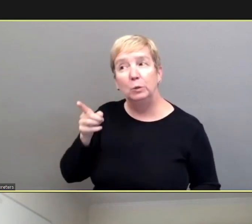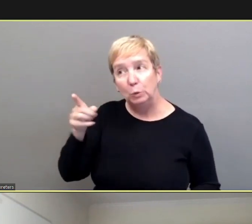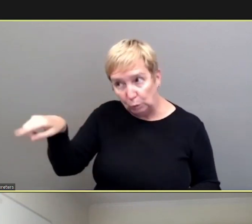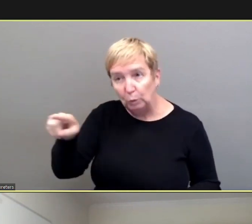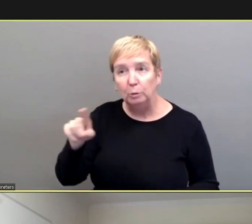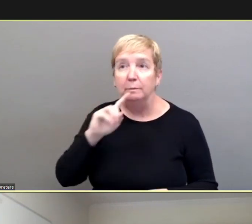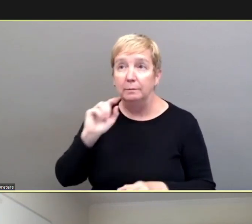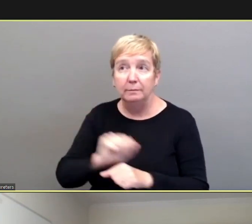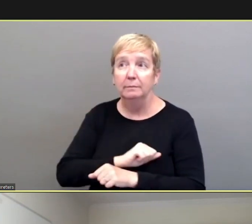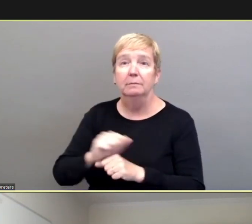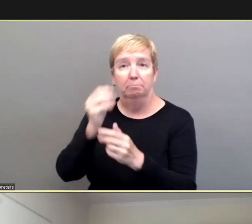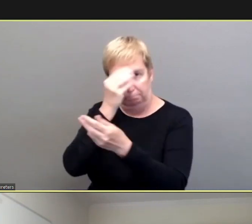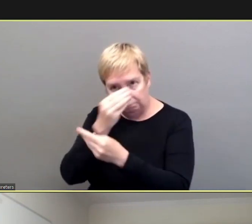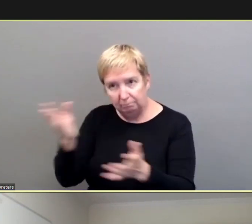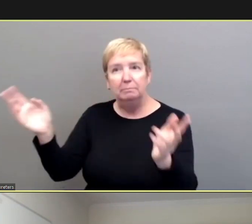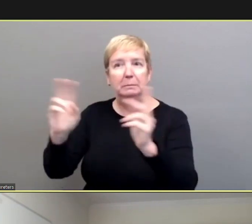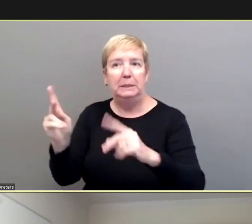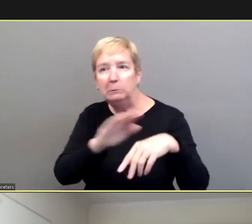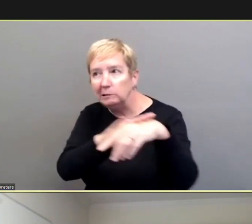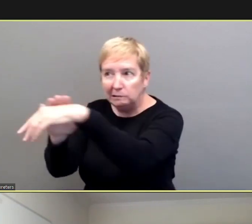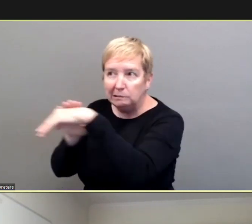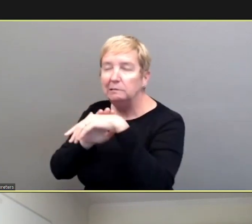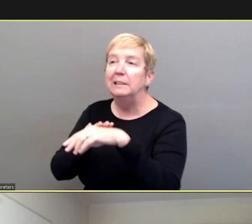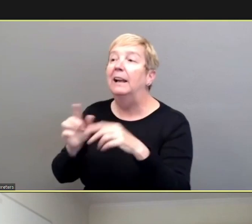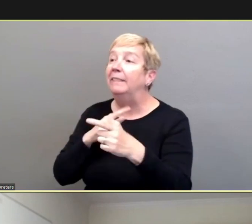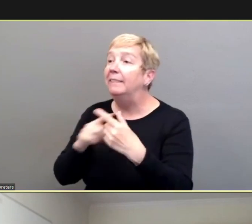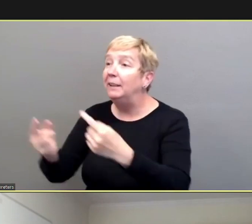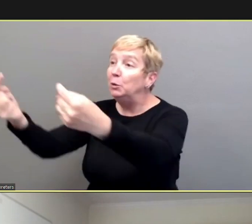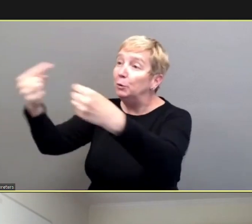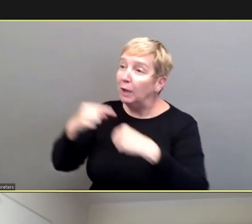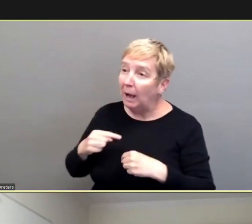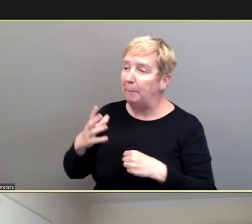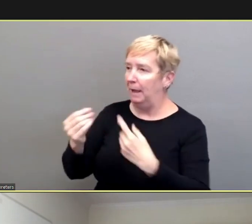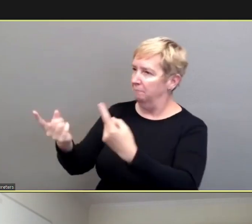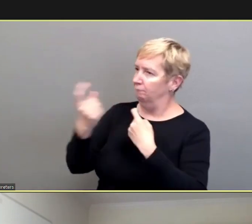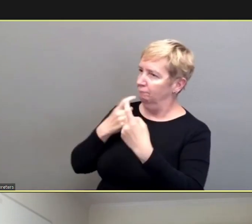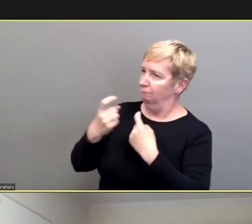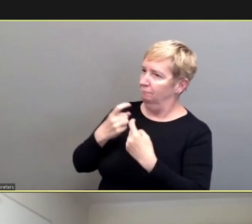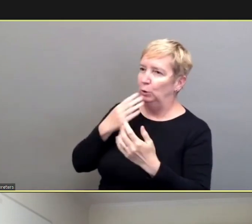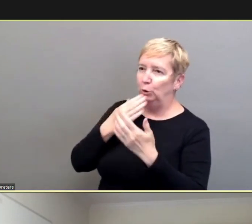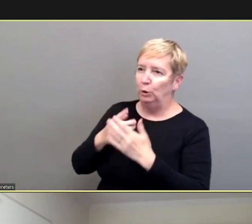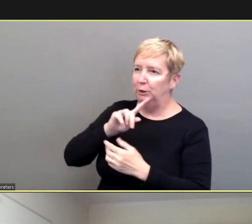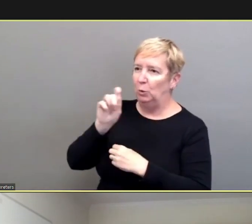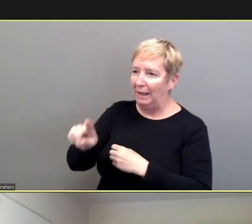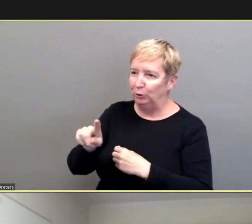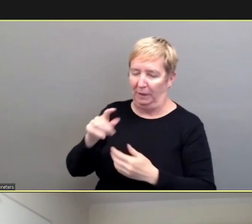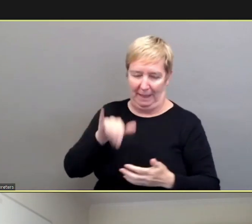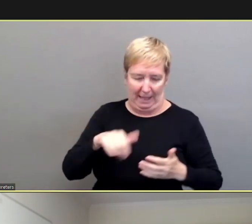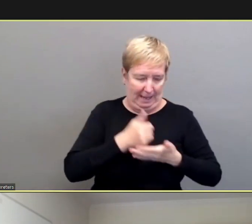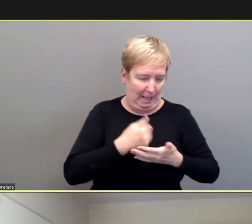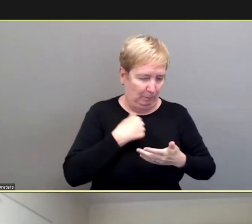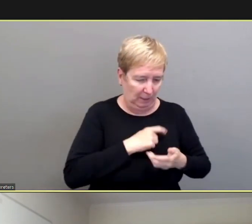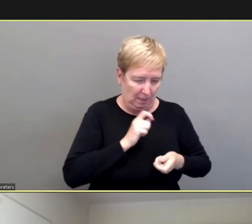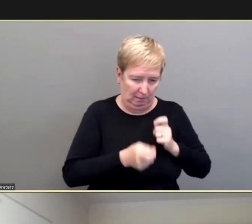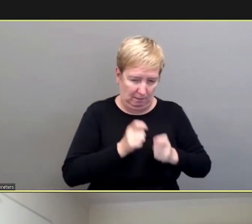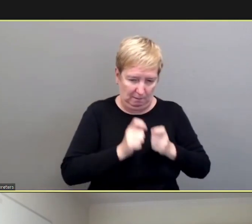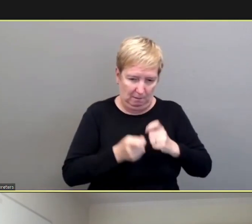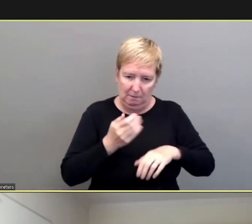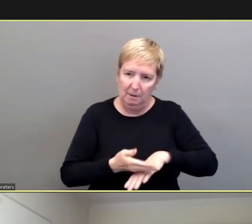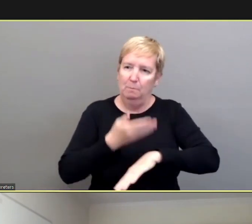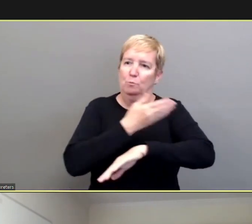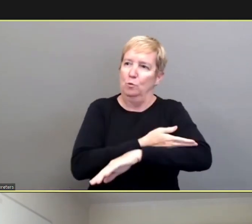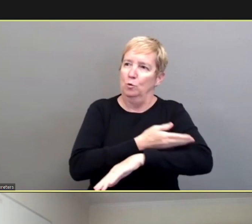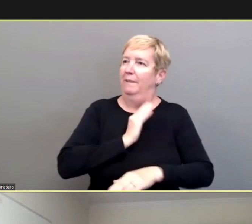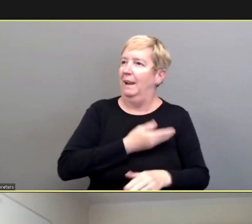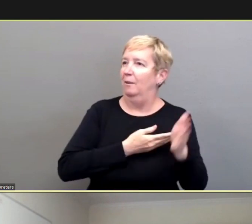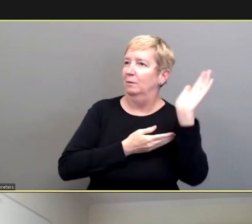and you show up and you ask great questions, and that refines our approach. I mean, you have no idea how many times just